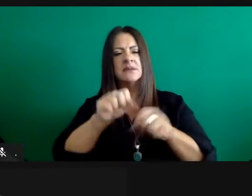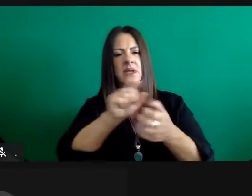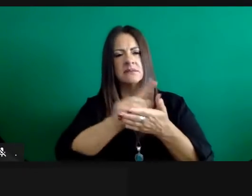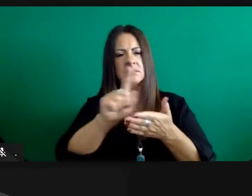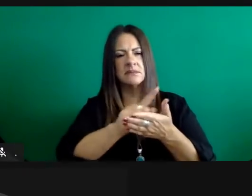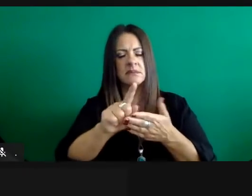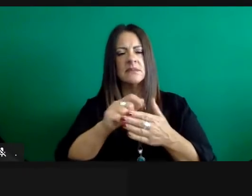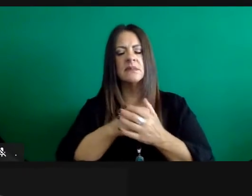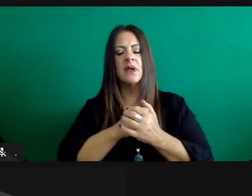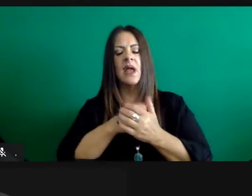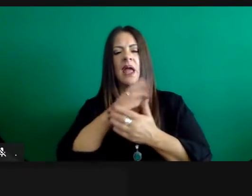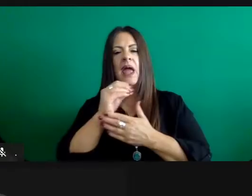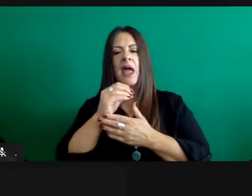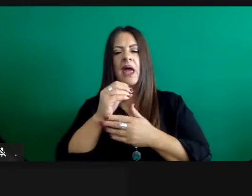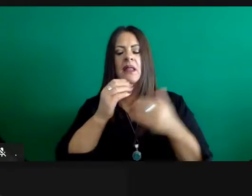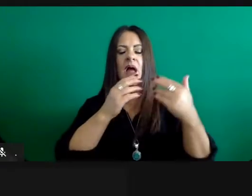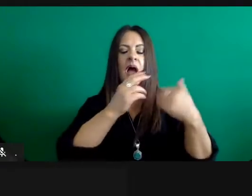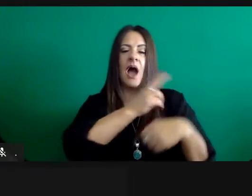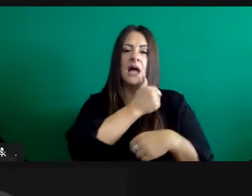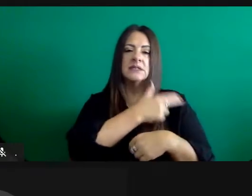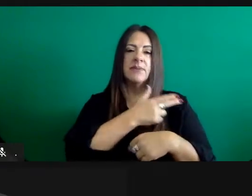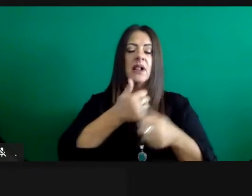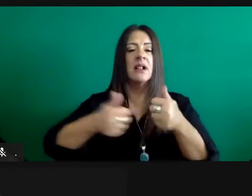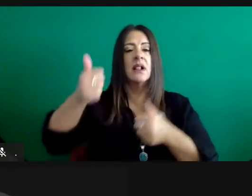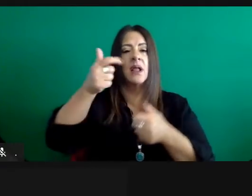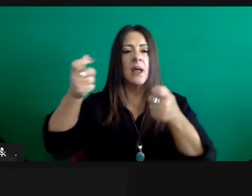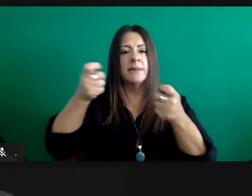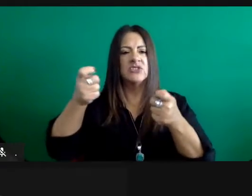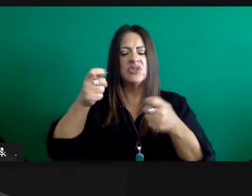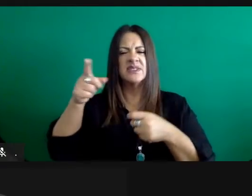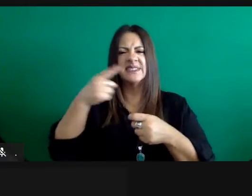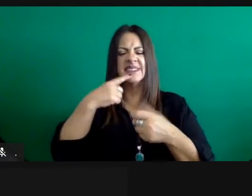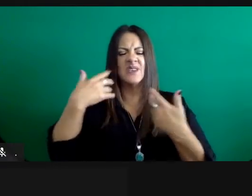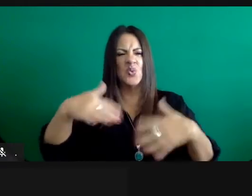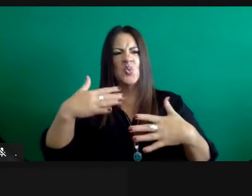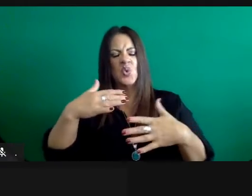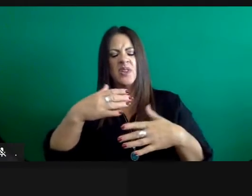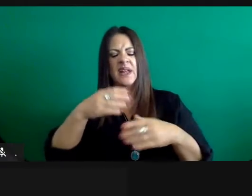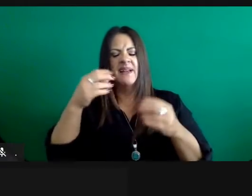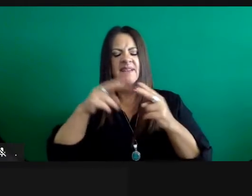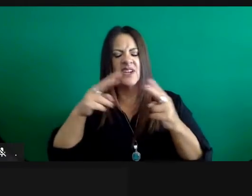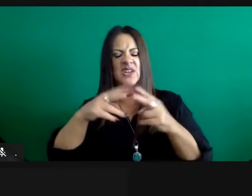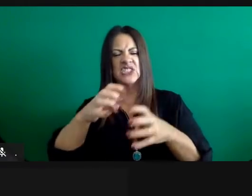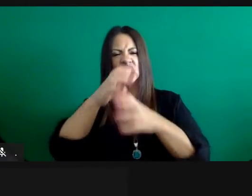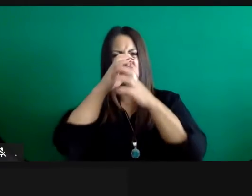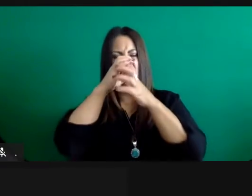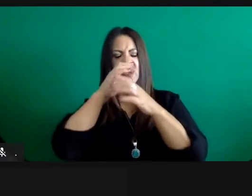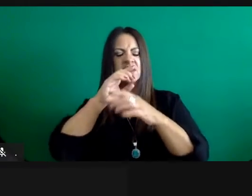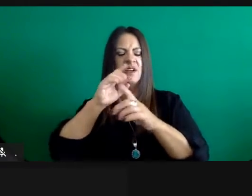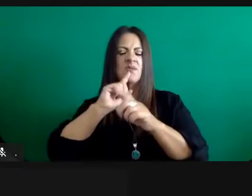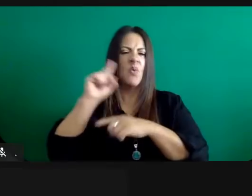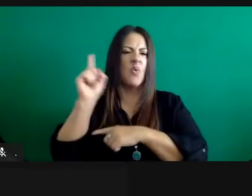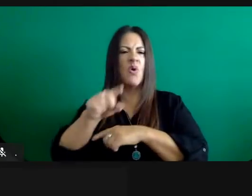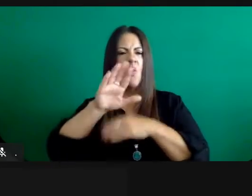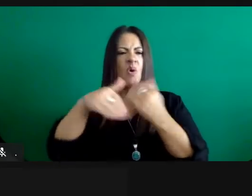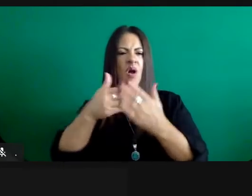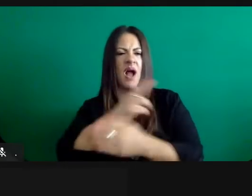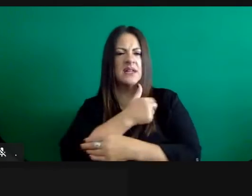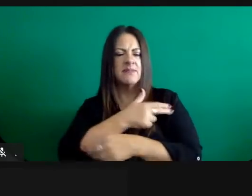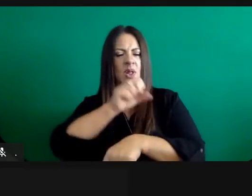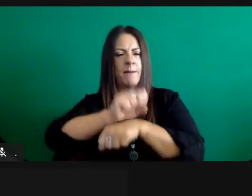hospital administrators that it's too burdensome to implement? Thanks so much. Yeah, so I'll try to get through all three of them.